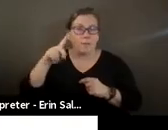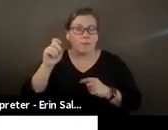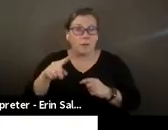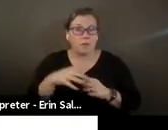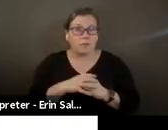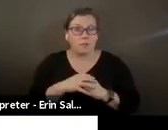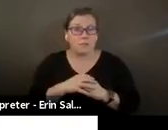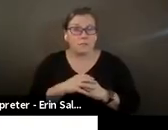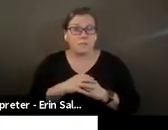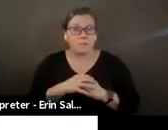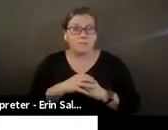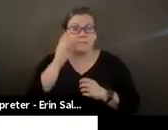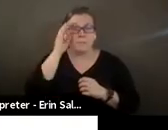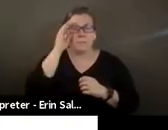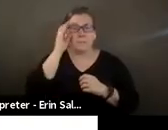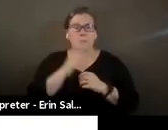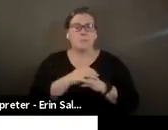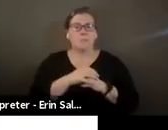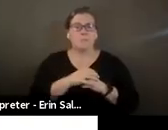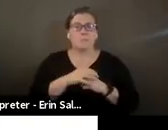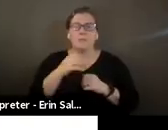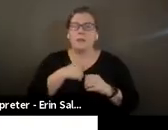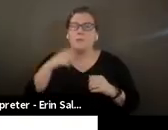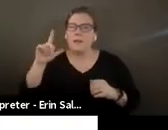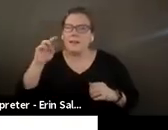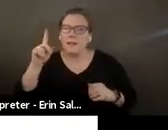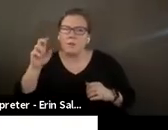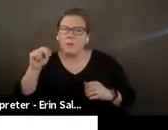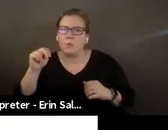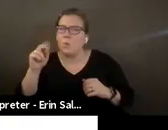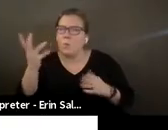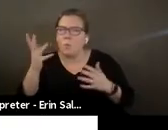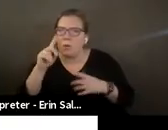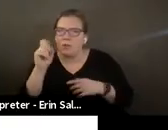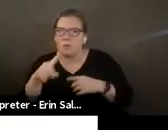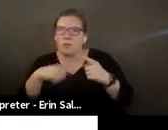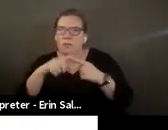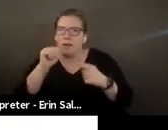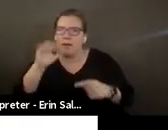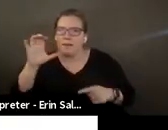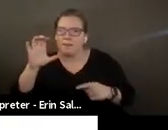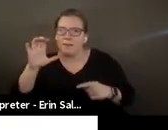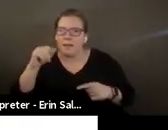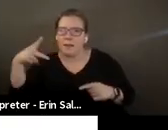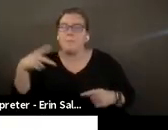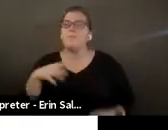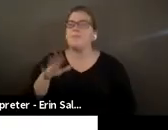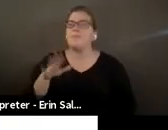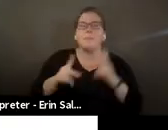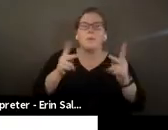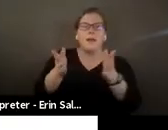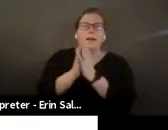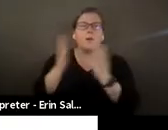Okay, I'm sorry, Lena, can you repeat the question about AAC apps? So folks were asking about what type